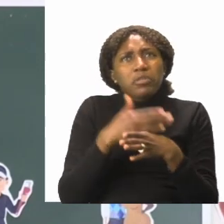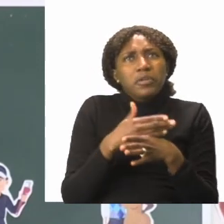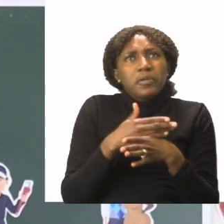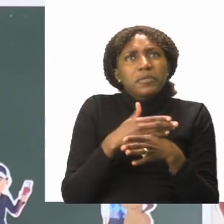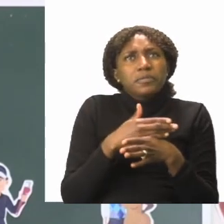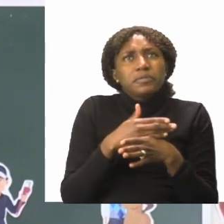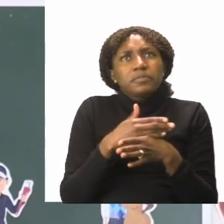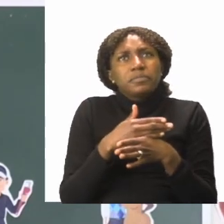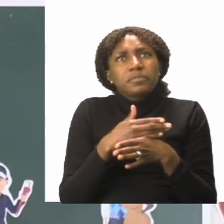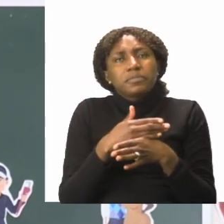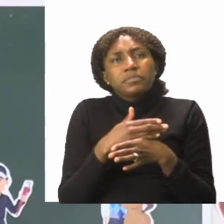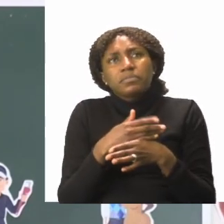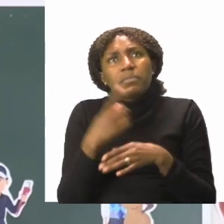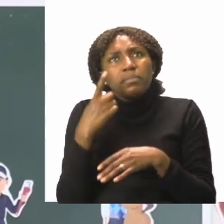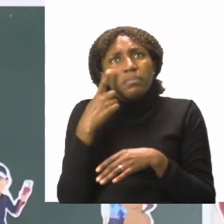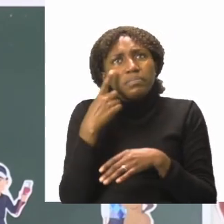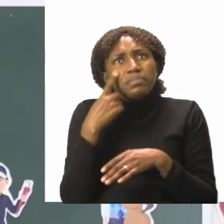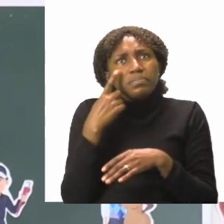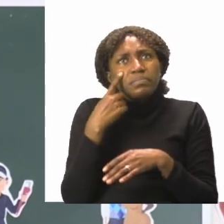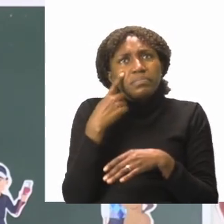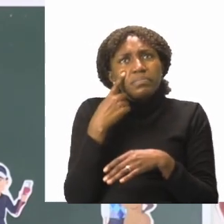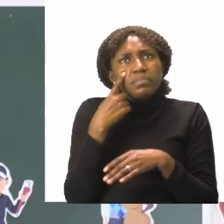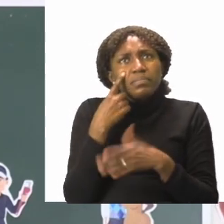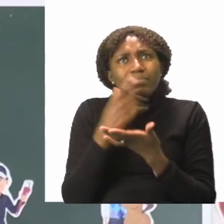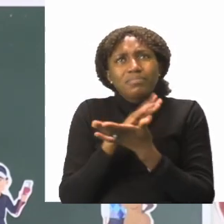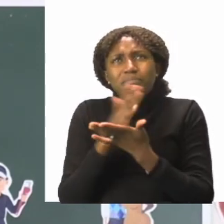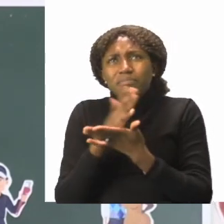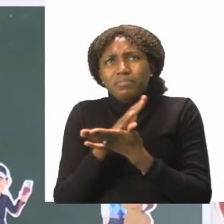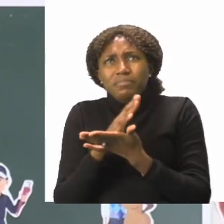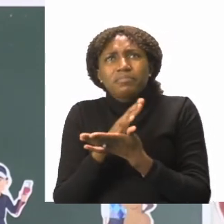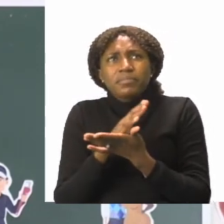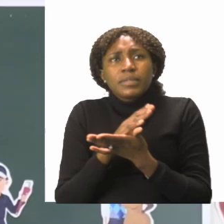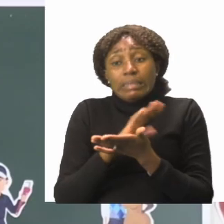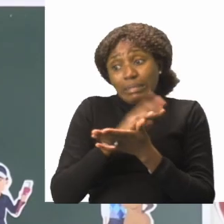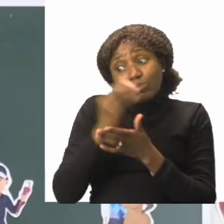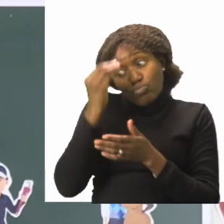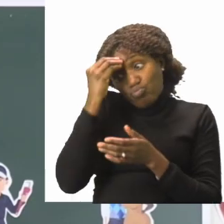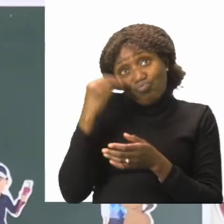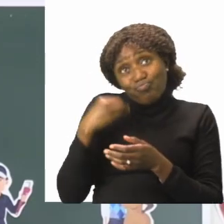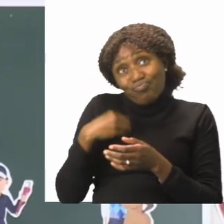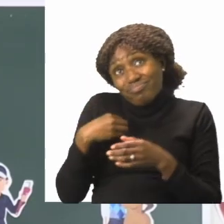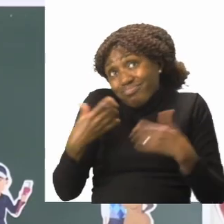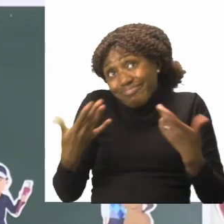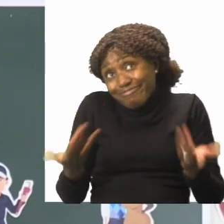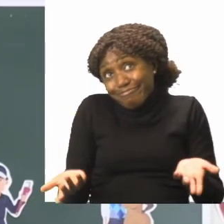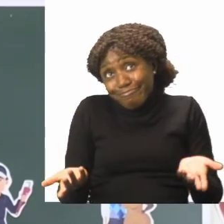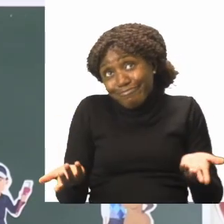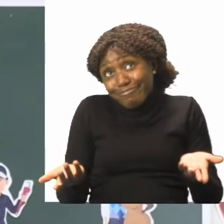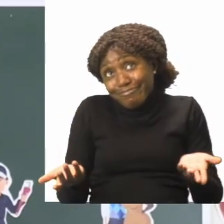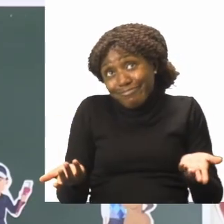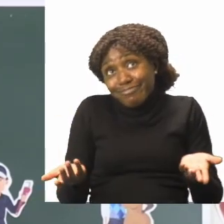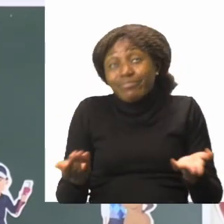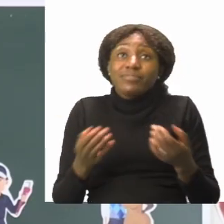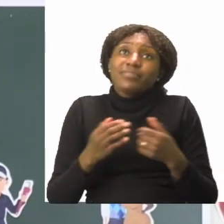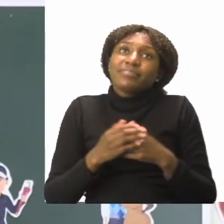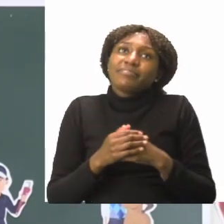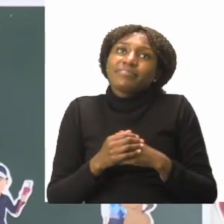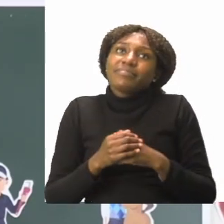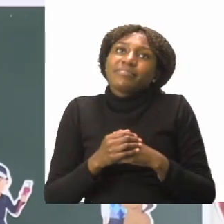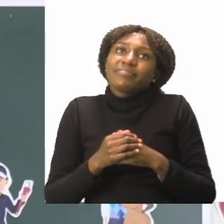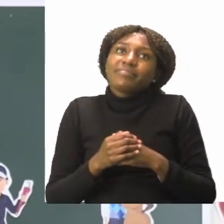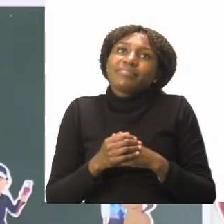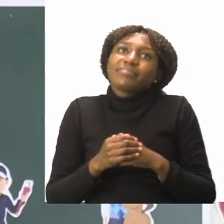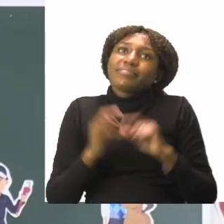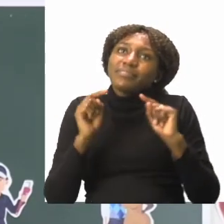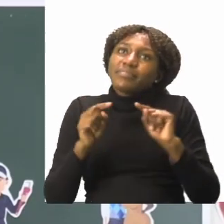we see every day, but there are some others that we may not know exist. So, I'm going